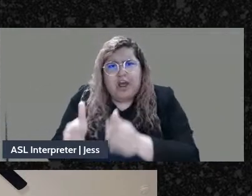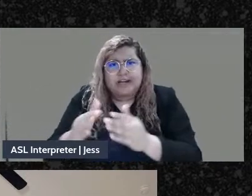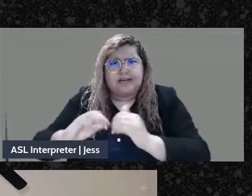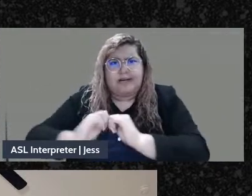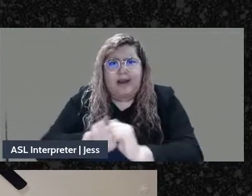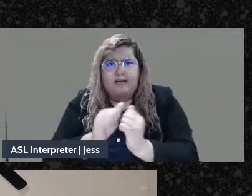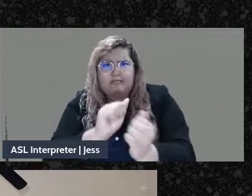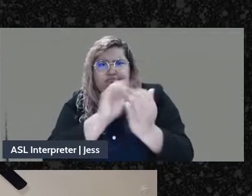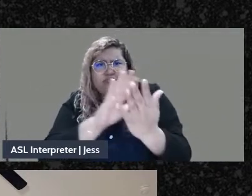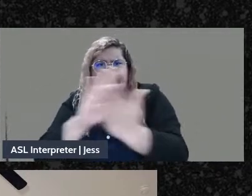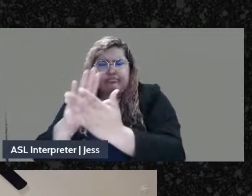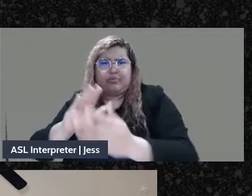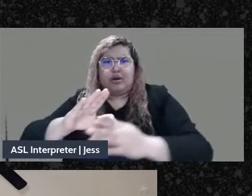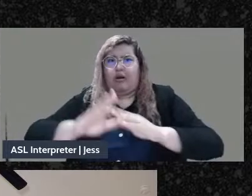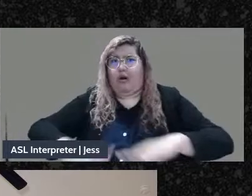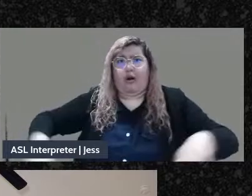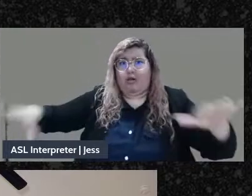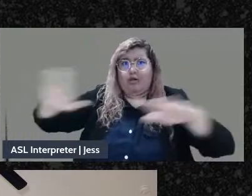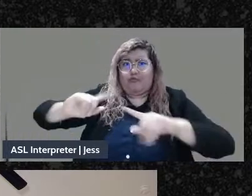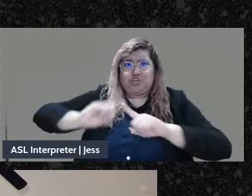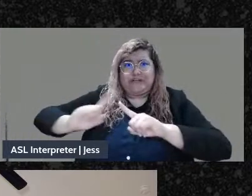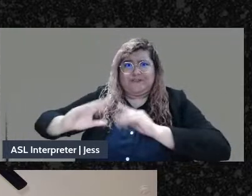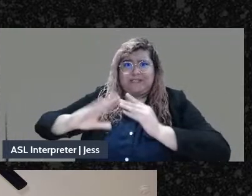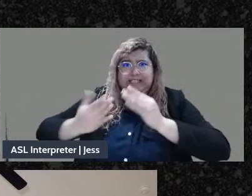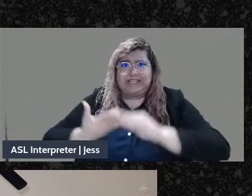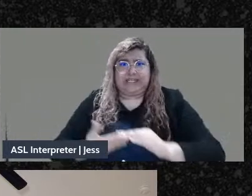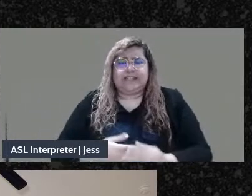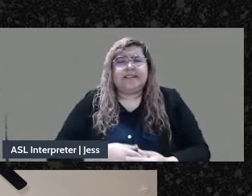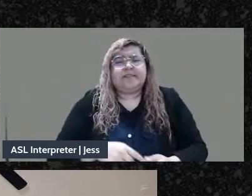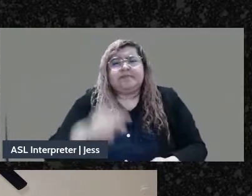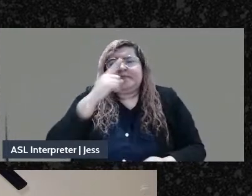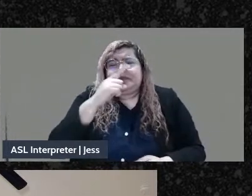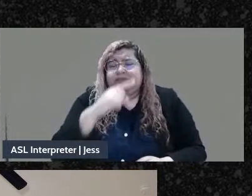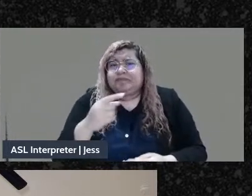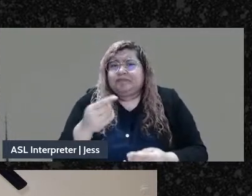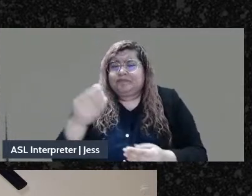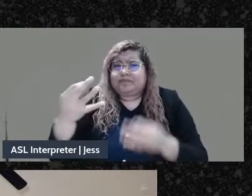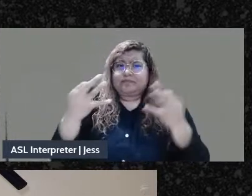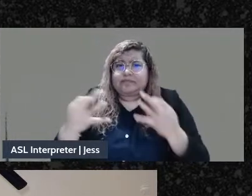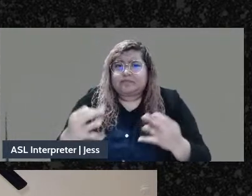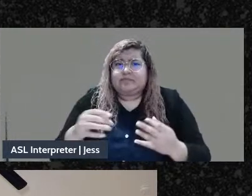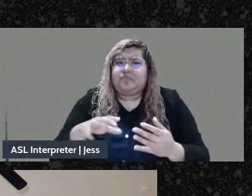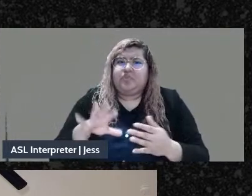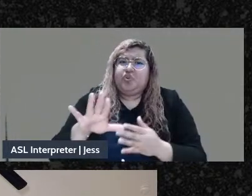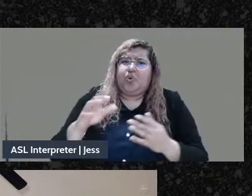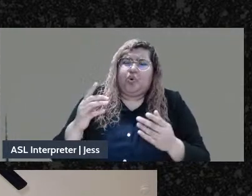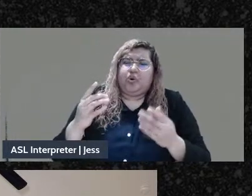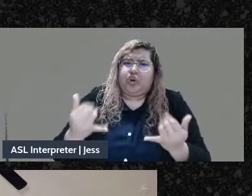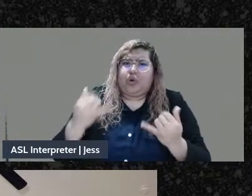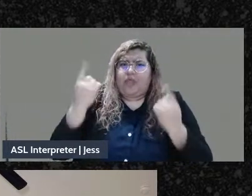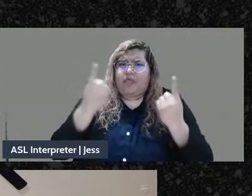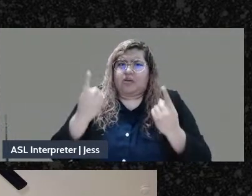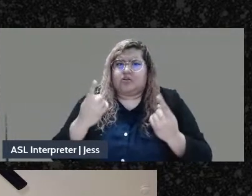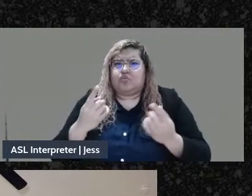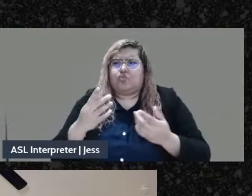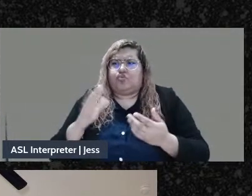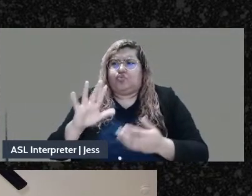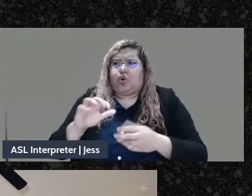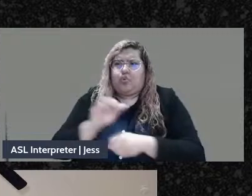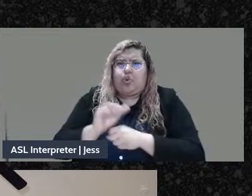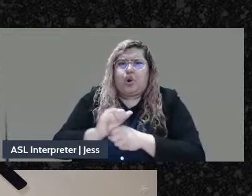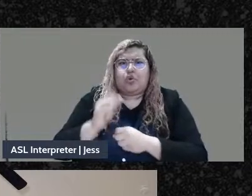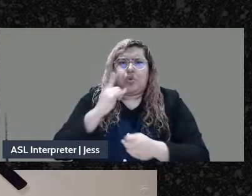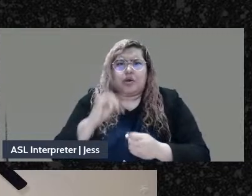between cities. And I'm wondering if you would tell us just like some of your current thoughts about how the work is going, what lessons our people